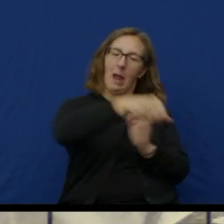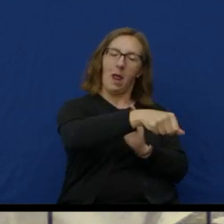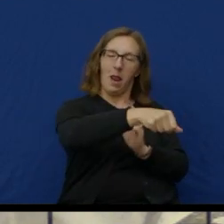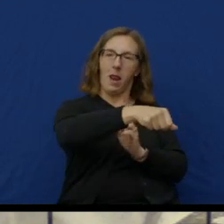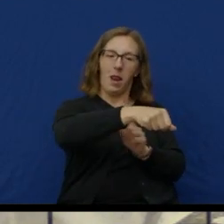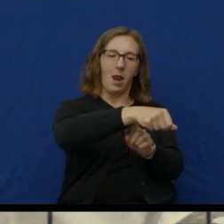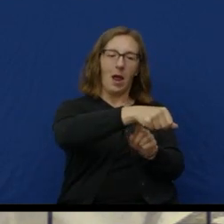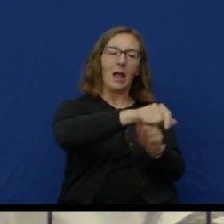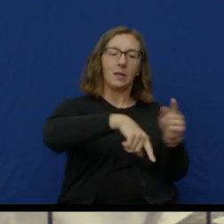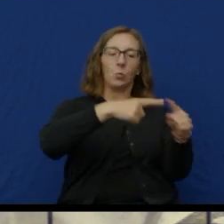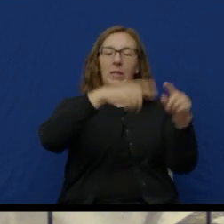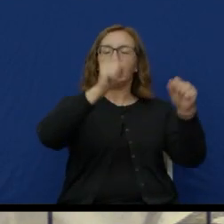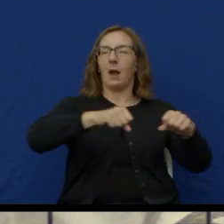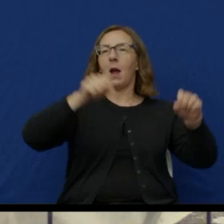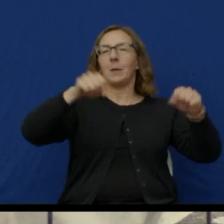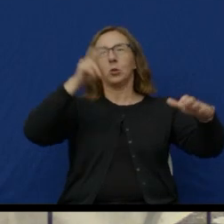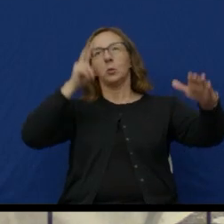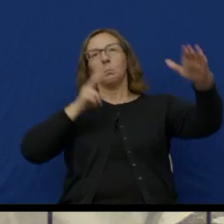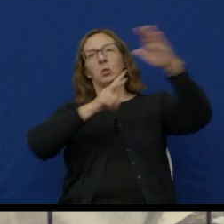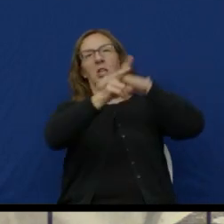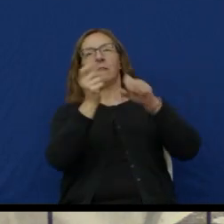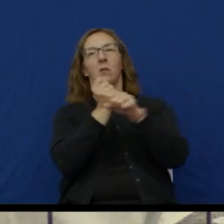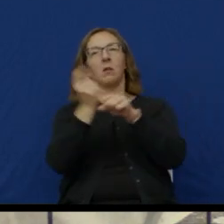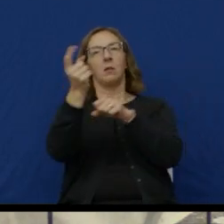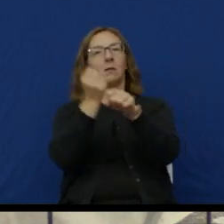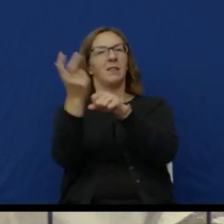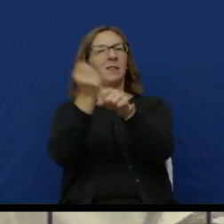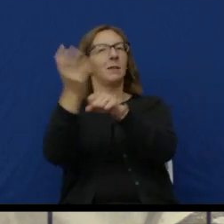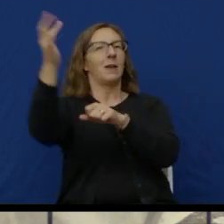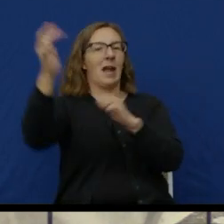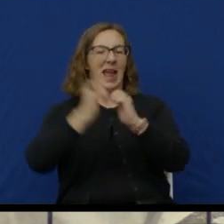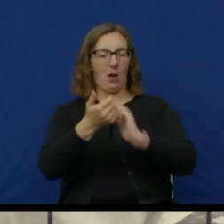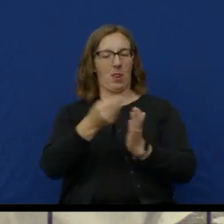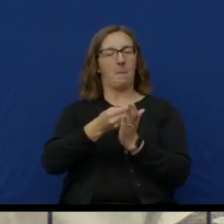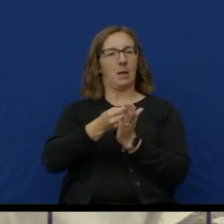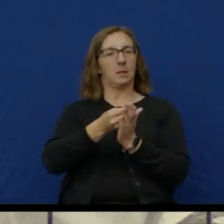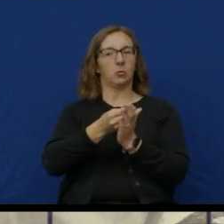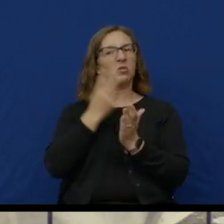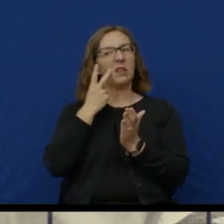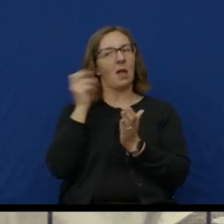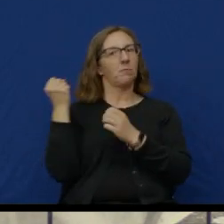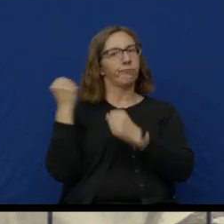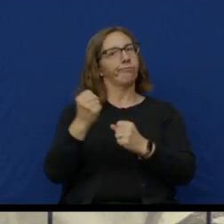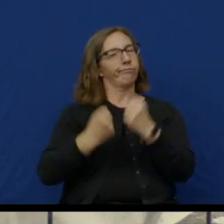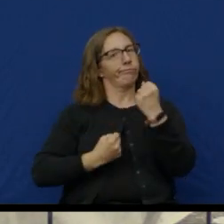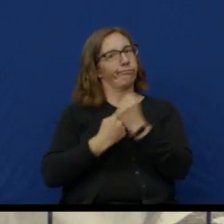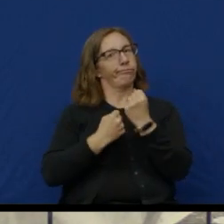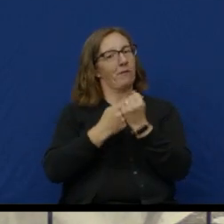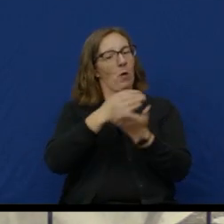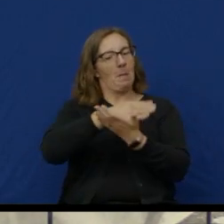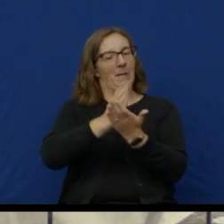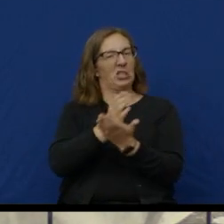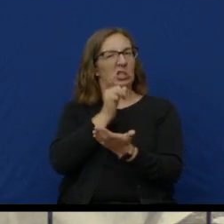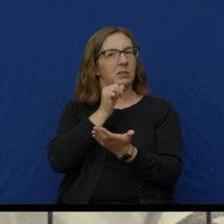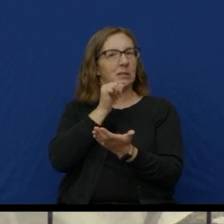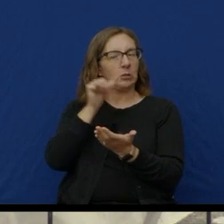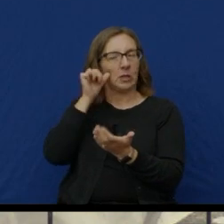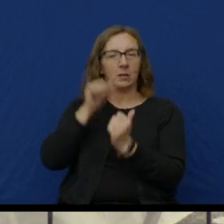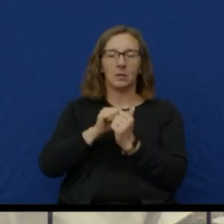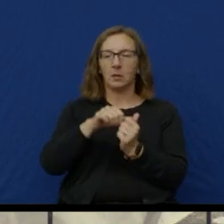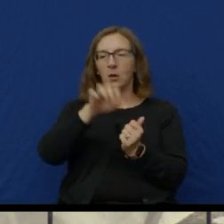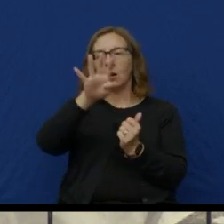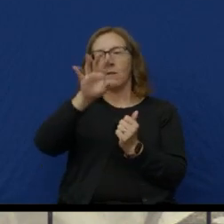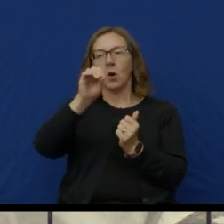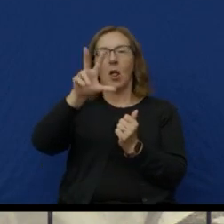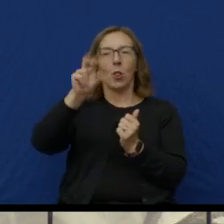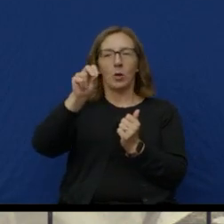project what they will continue to be spending money on. So that's a real strength of the budget that you saw of $430 million